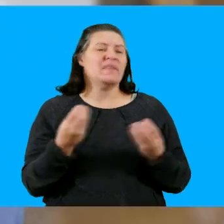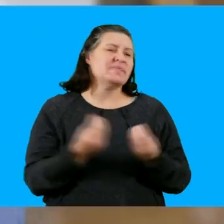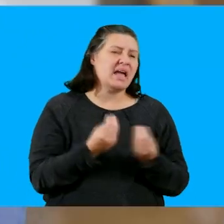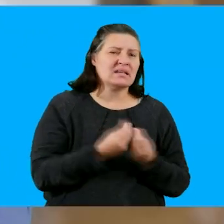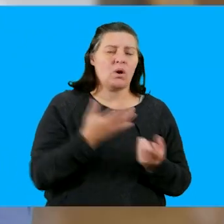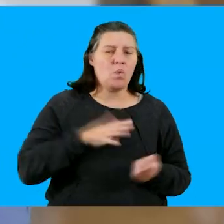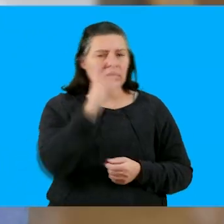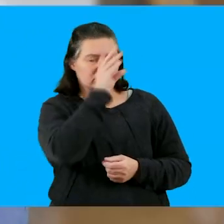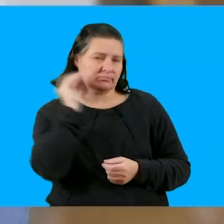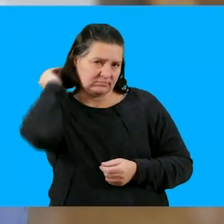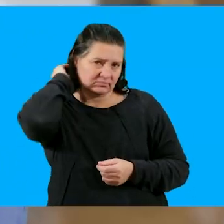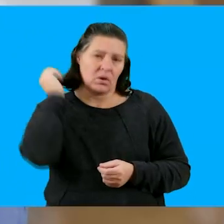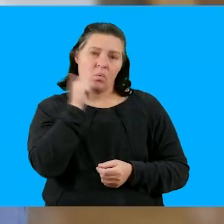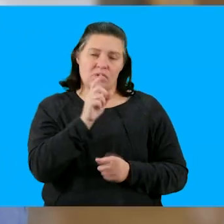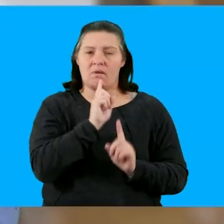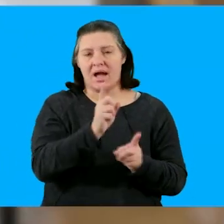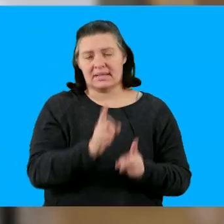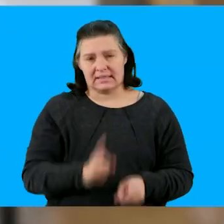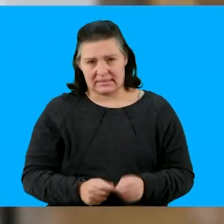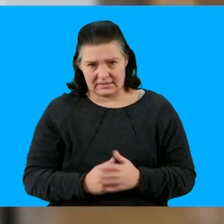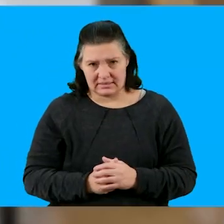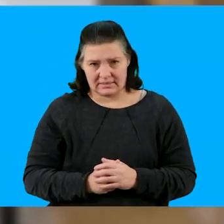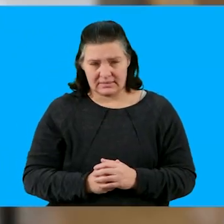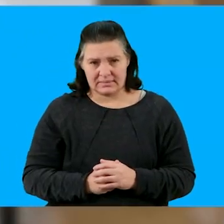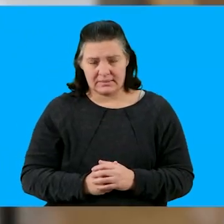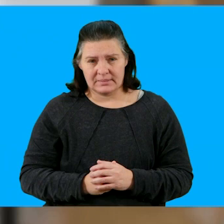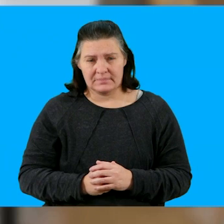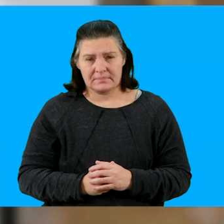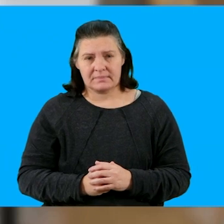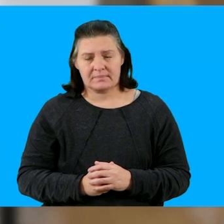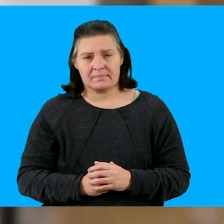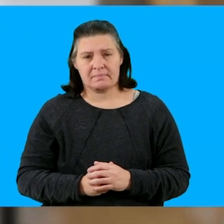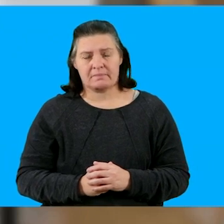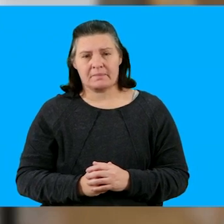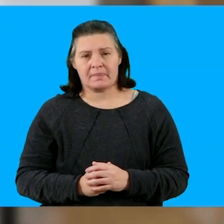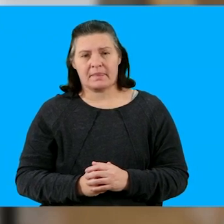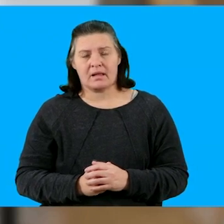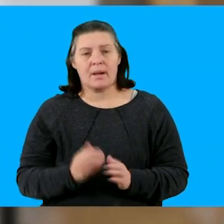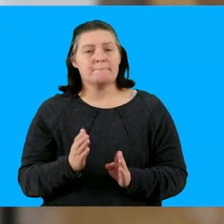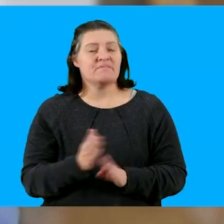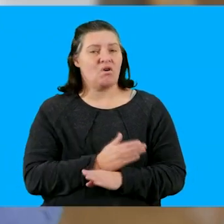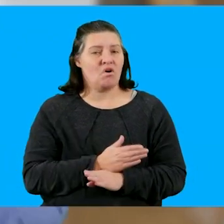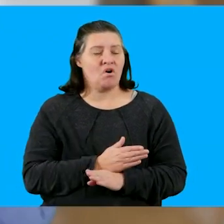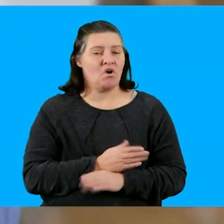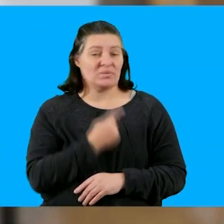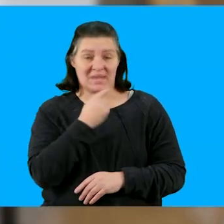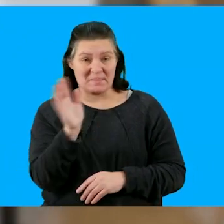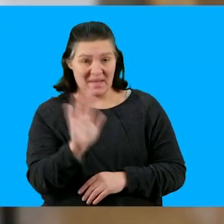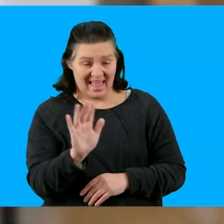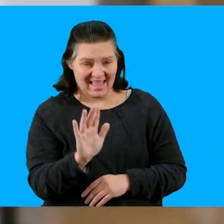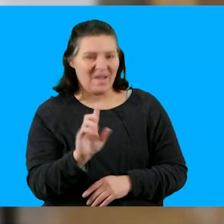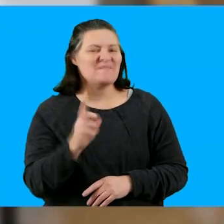things that I want you to keep in mind when you answer questions. Okay, so guys, before I say